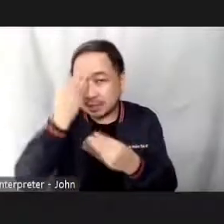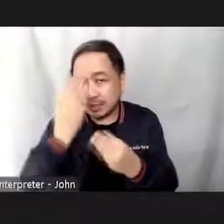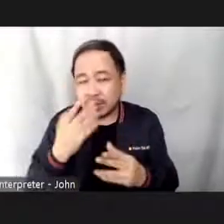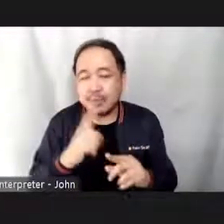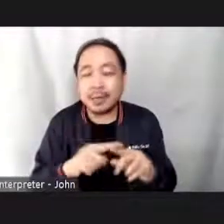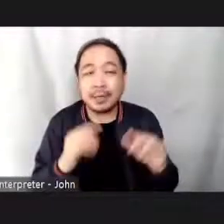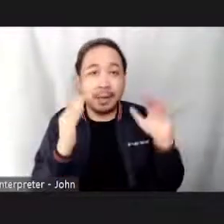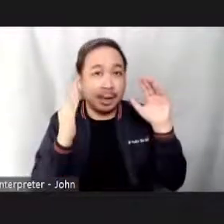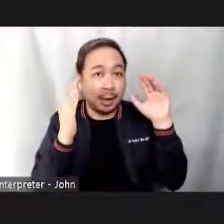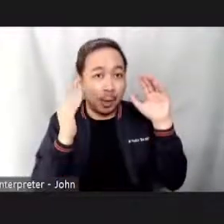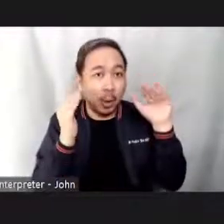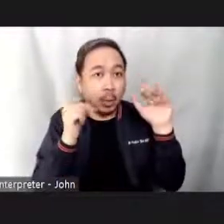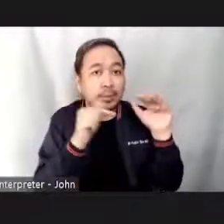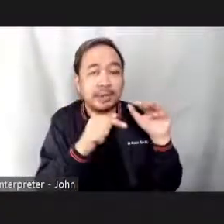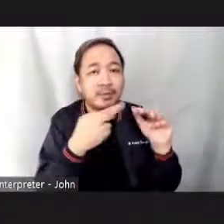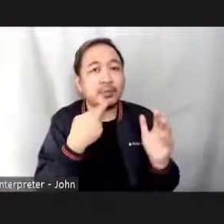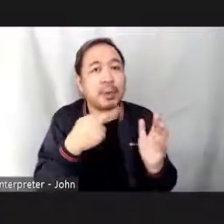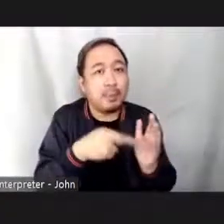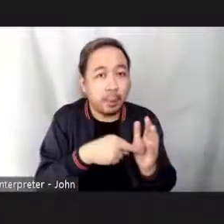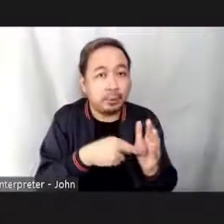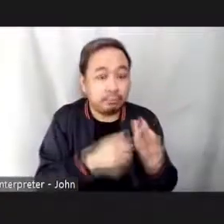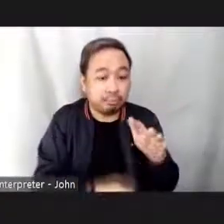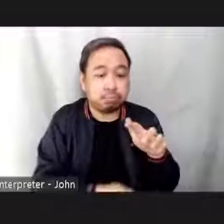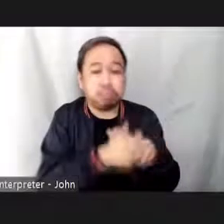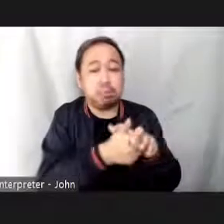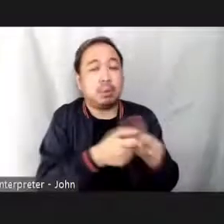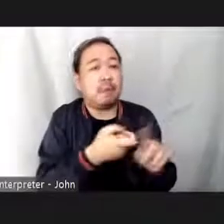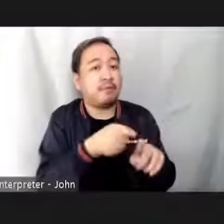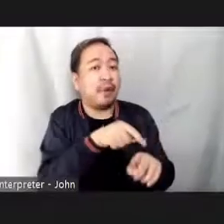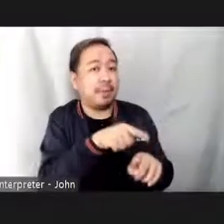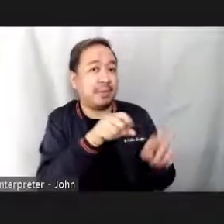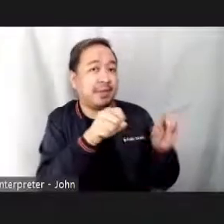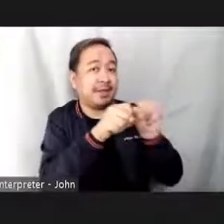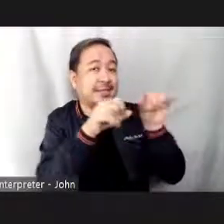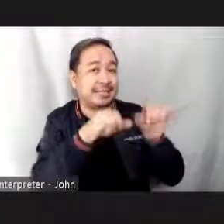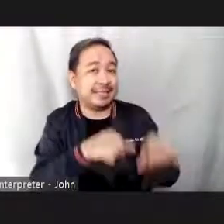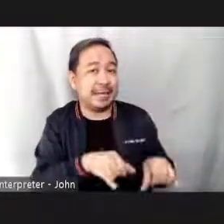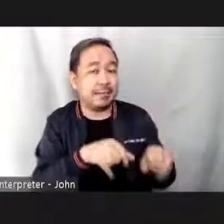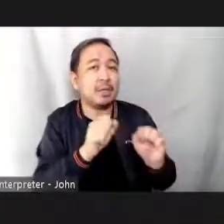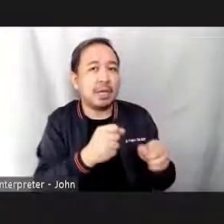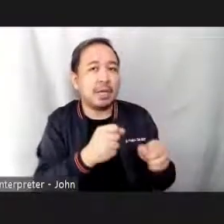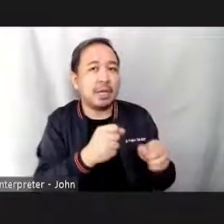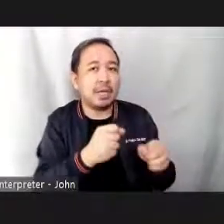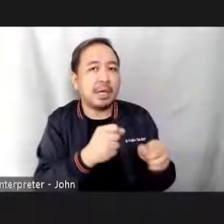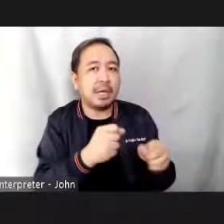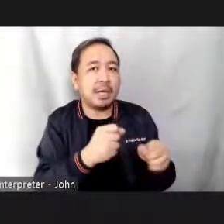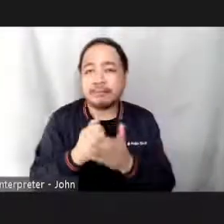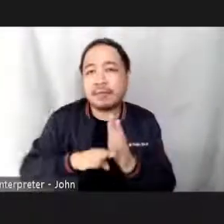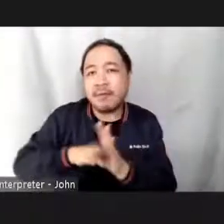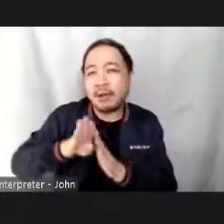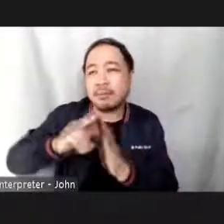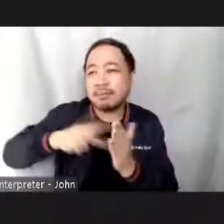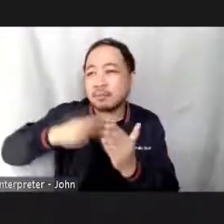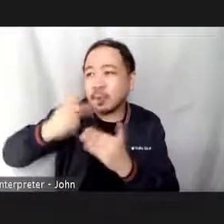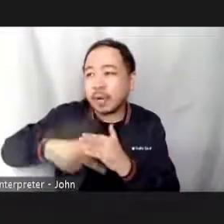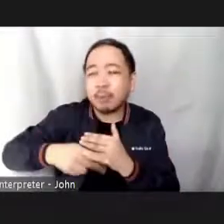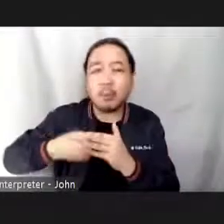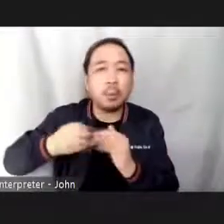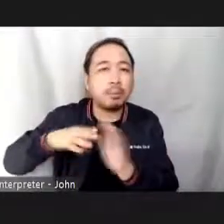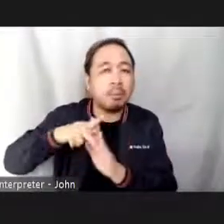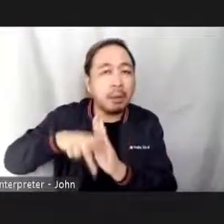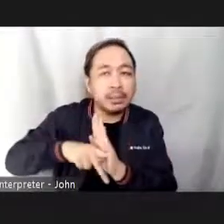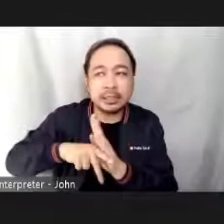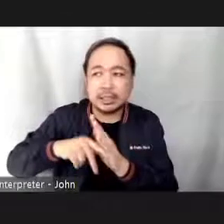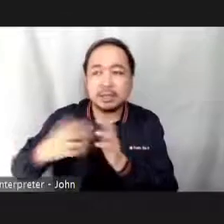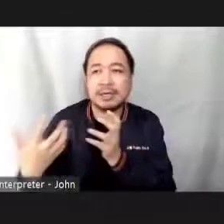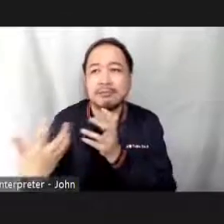generated from the system would aid us in developing a program or policy aligned to the needs of the victim